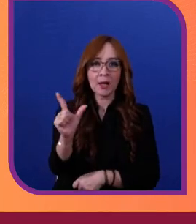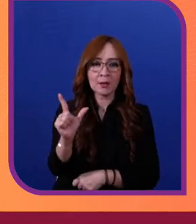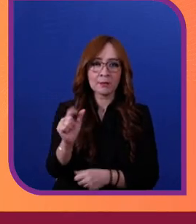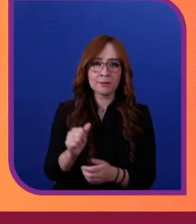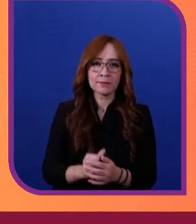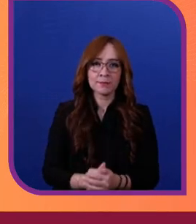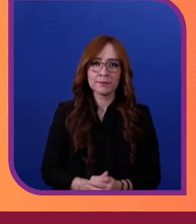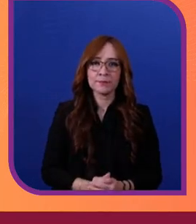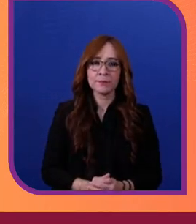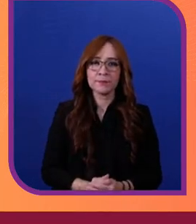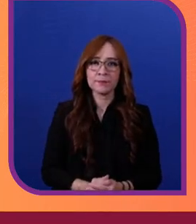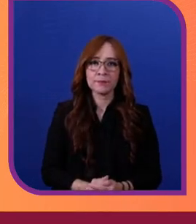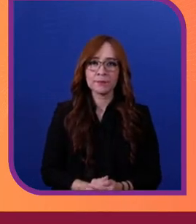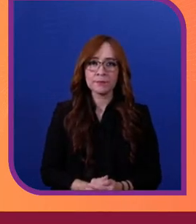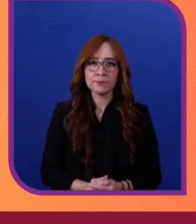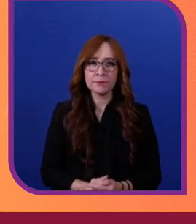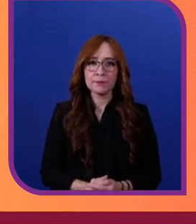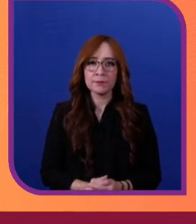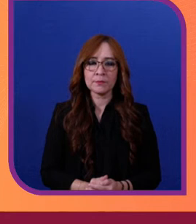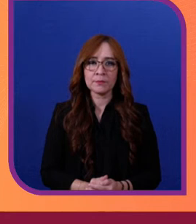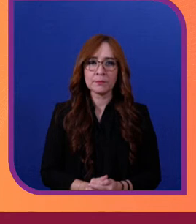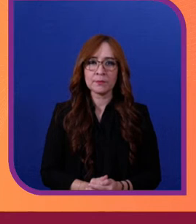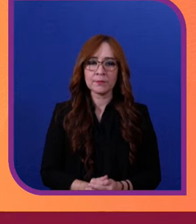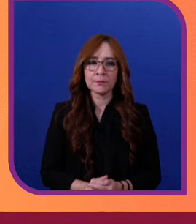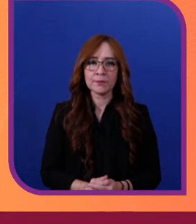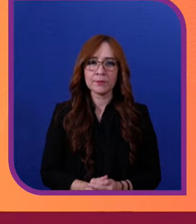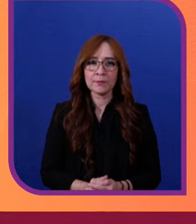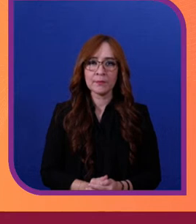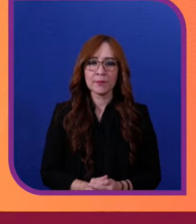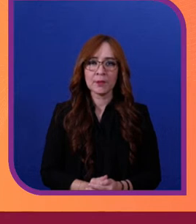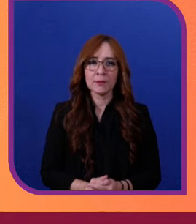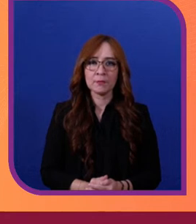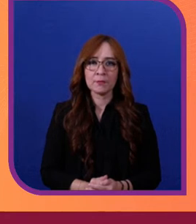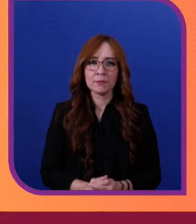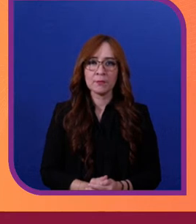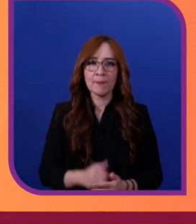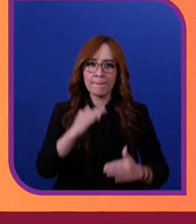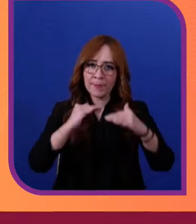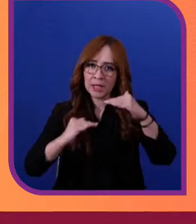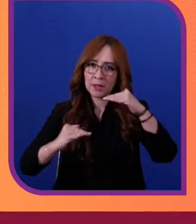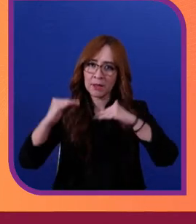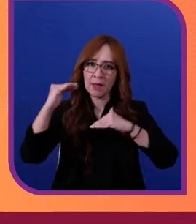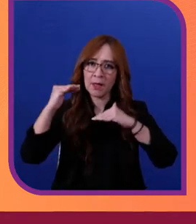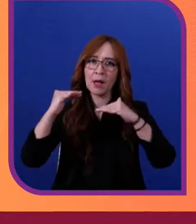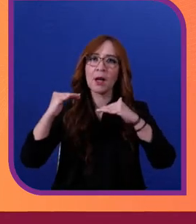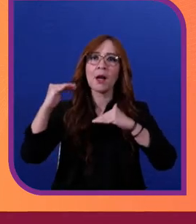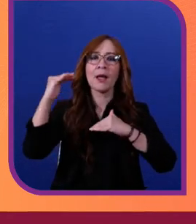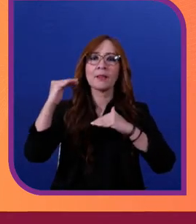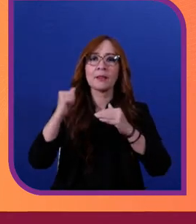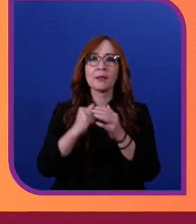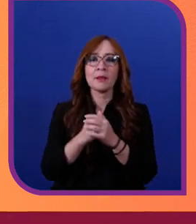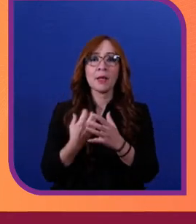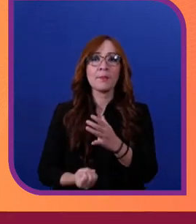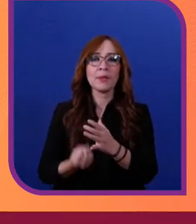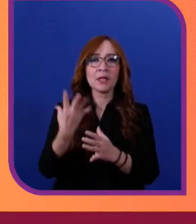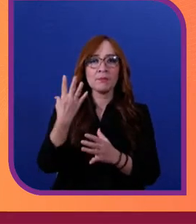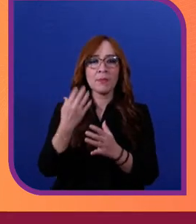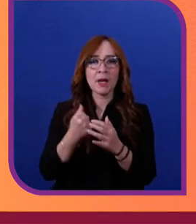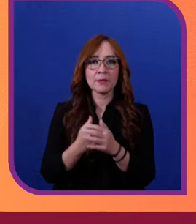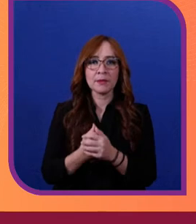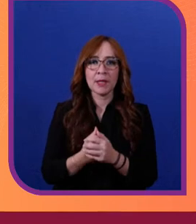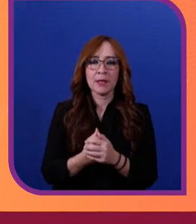aso2 increase in terms of the expansion of demanded a from 2018 with